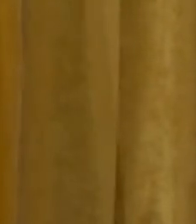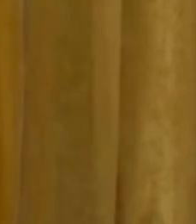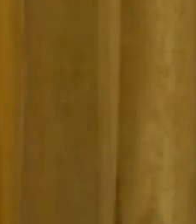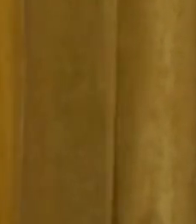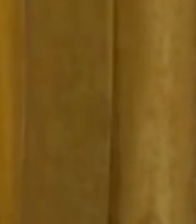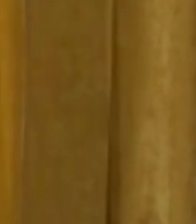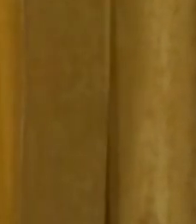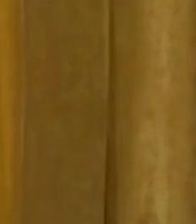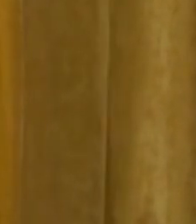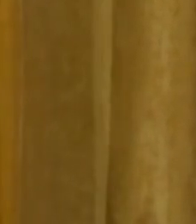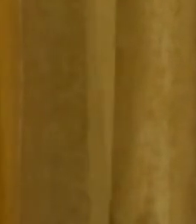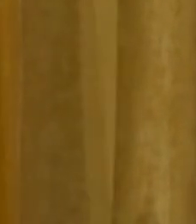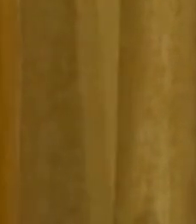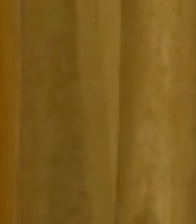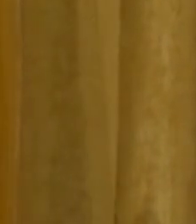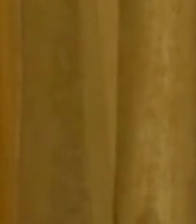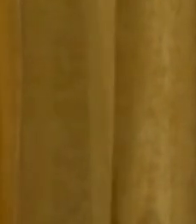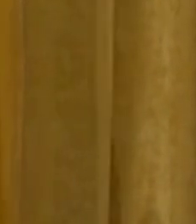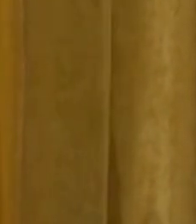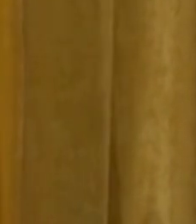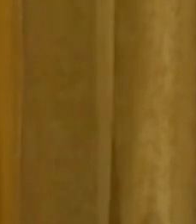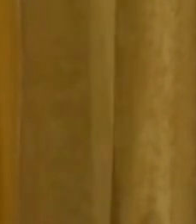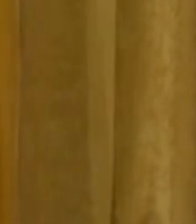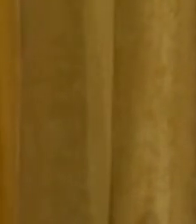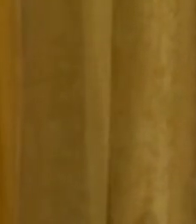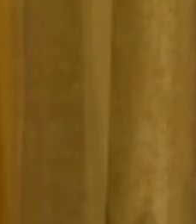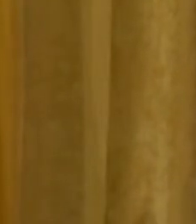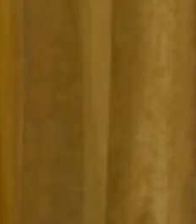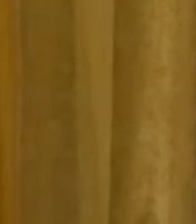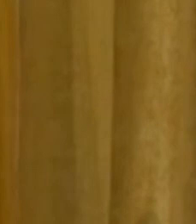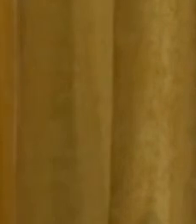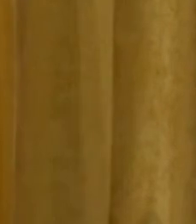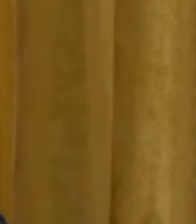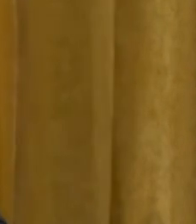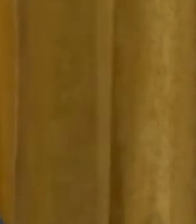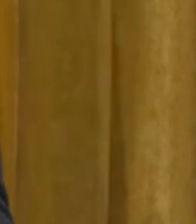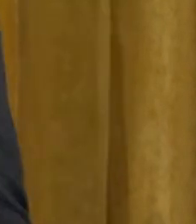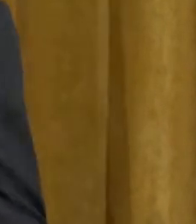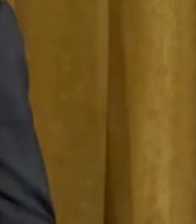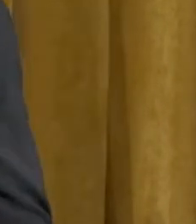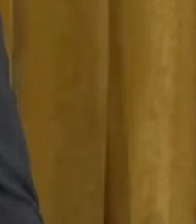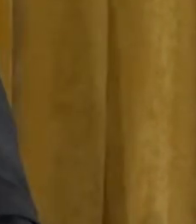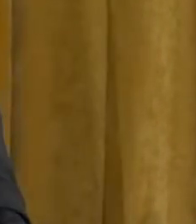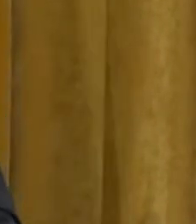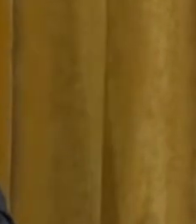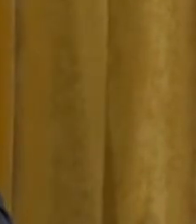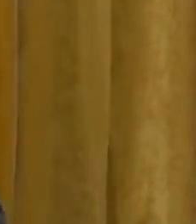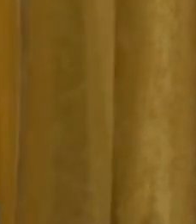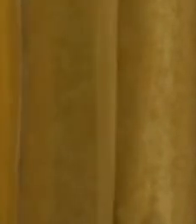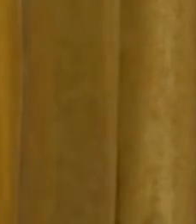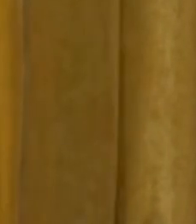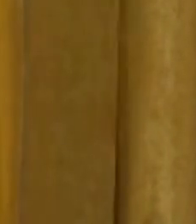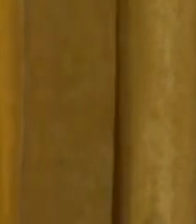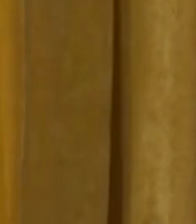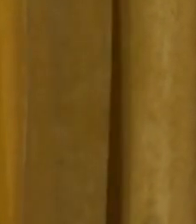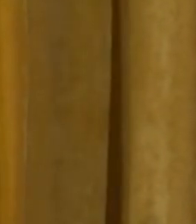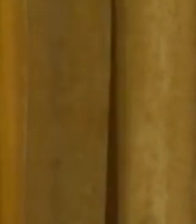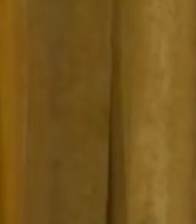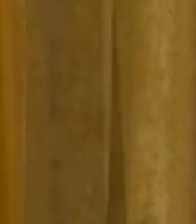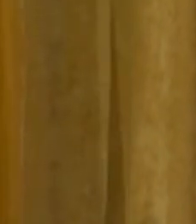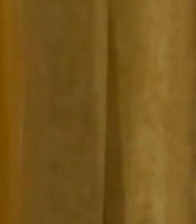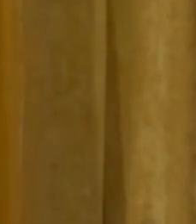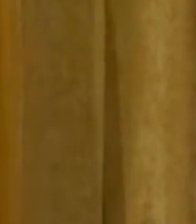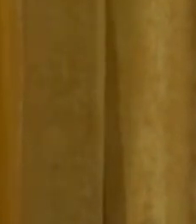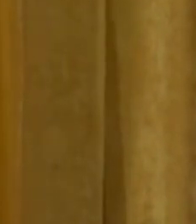him if he would describe his own journey in the 1920s from Hattiesburg